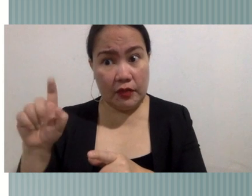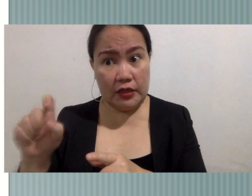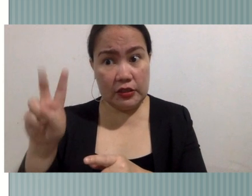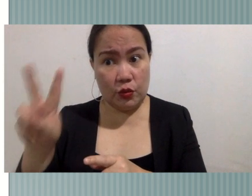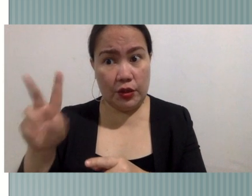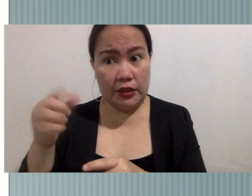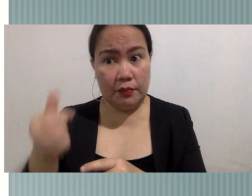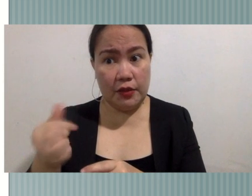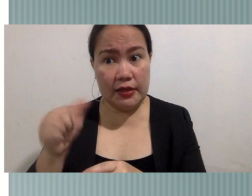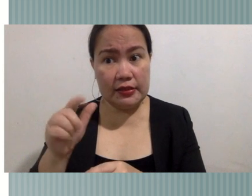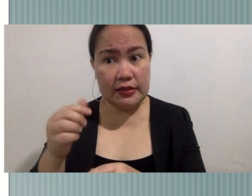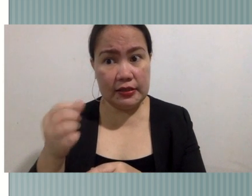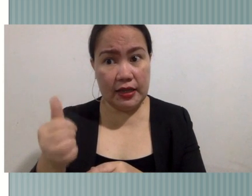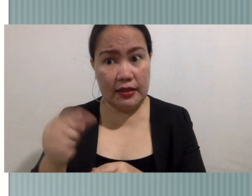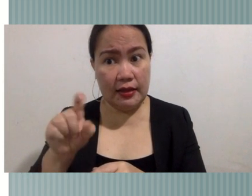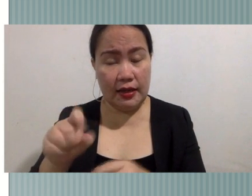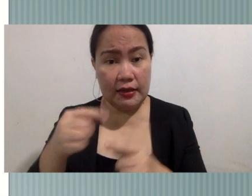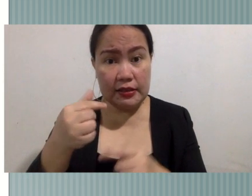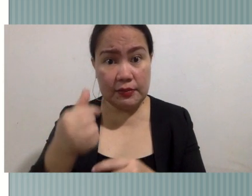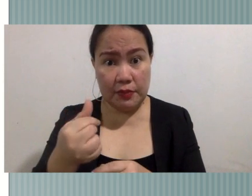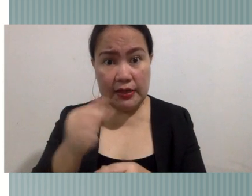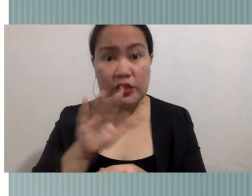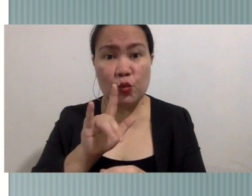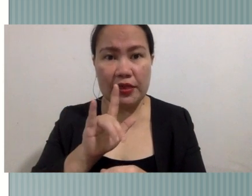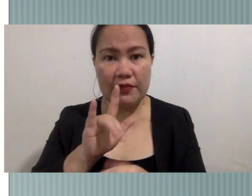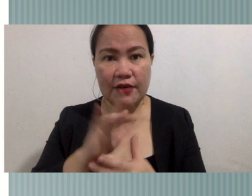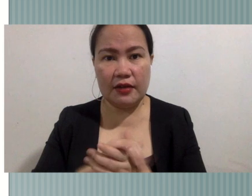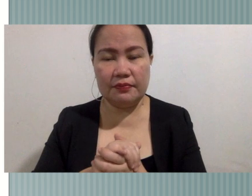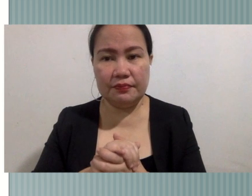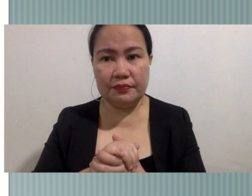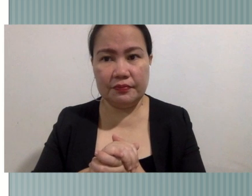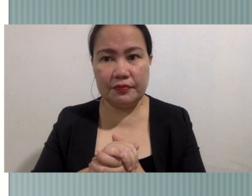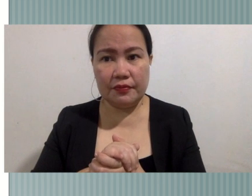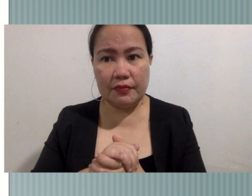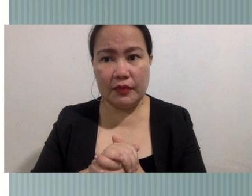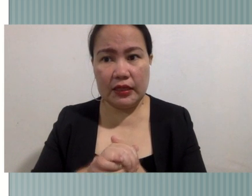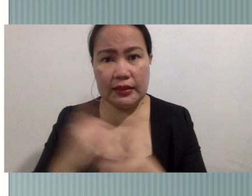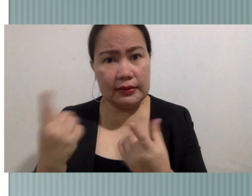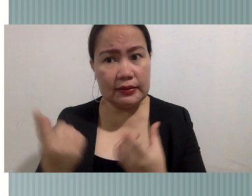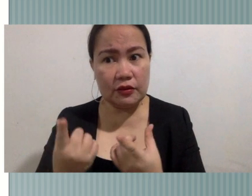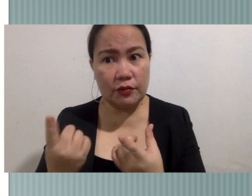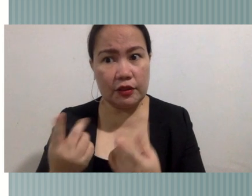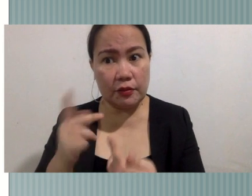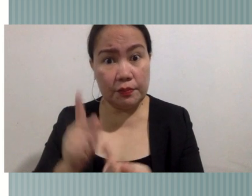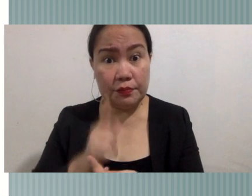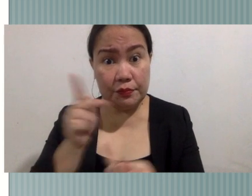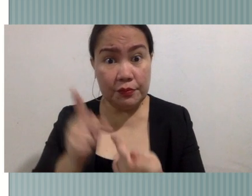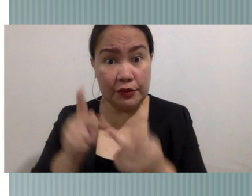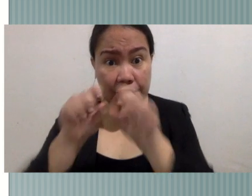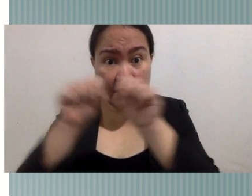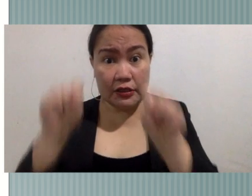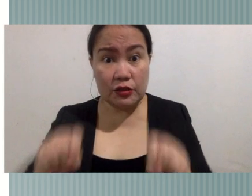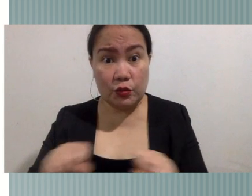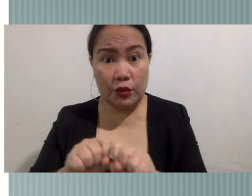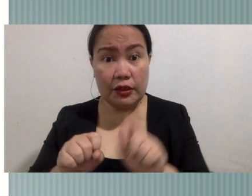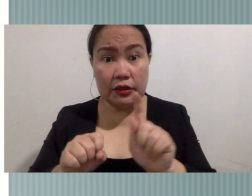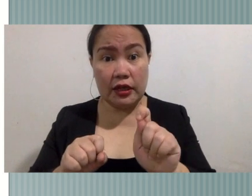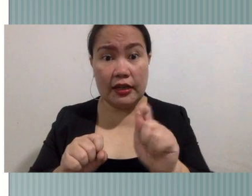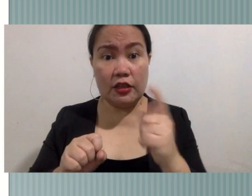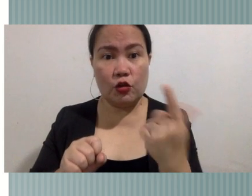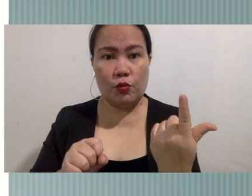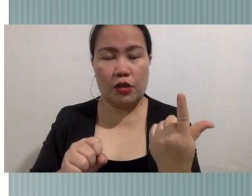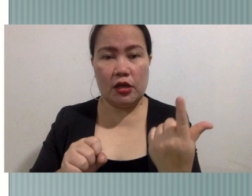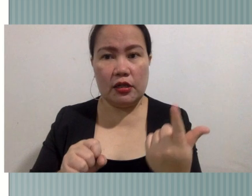plus 10x plus 25. So, ito ngayon ay perfect square trinomials